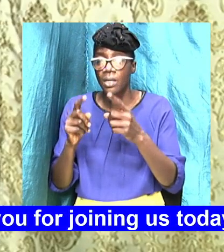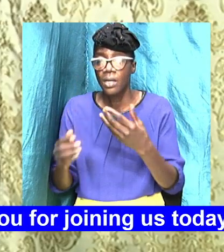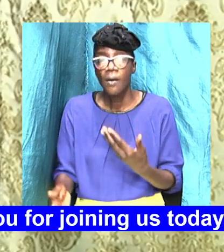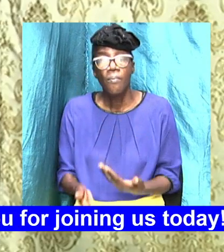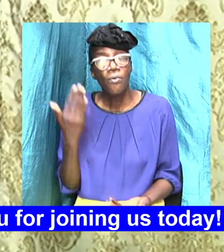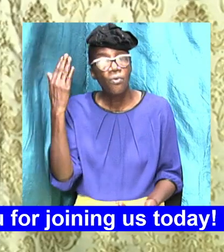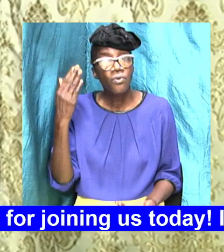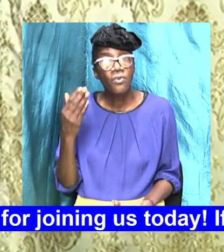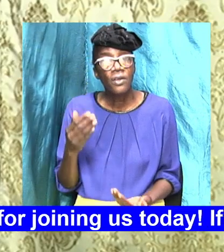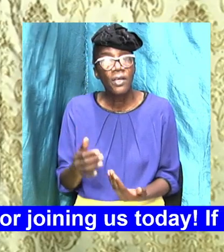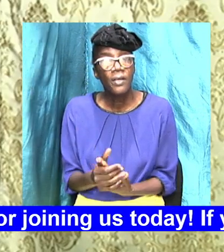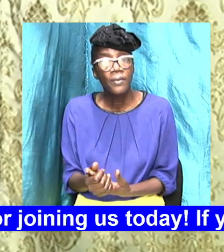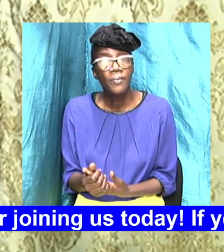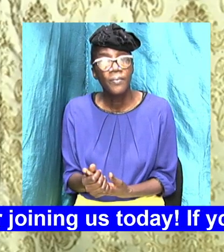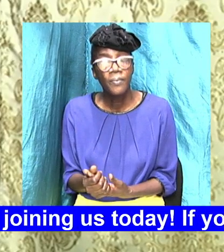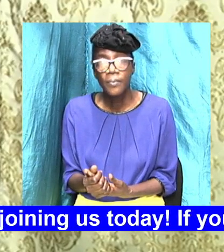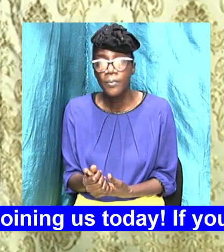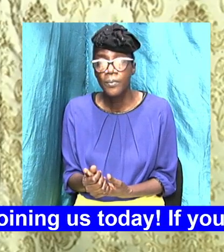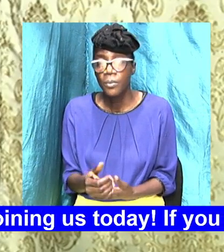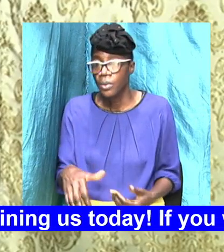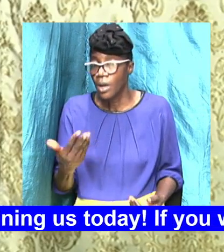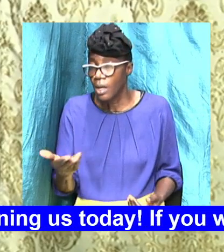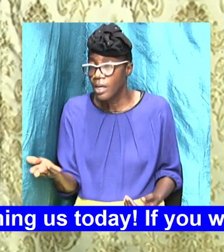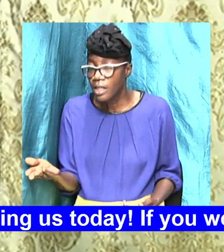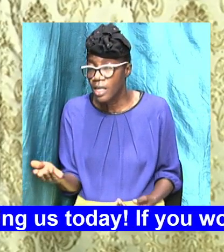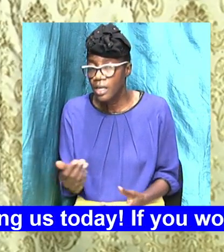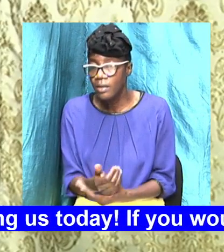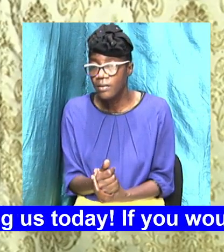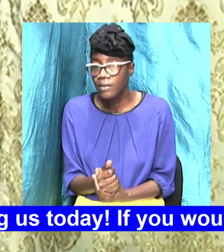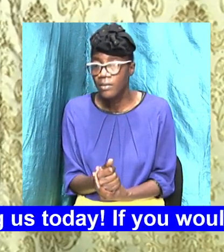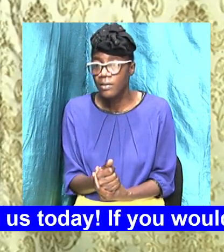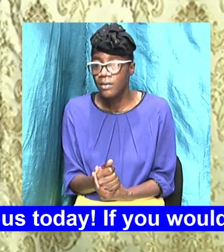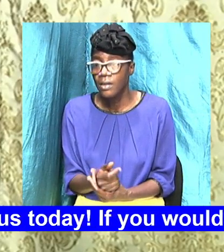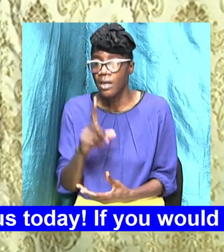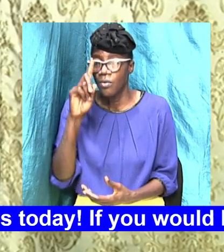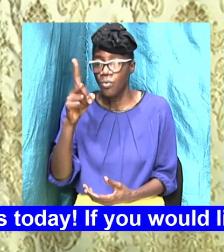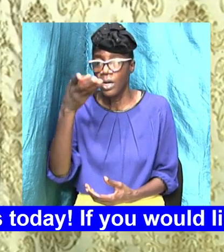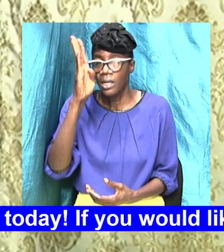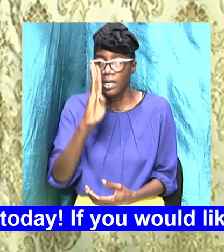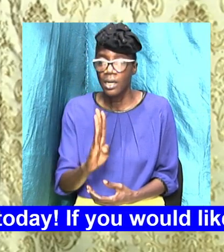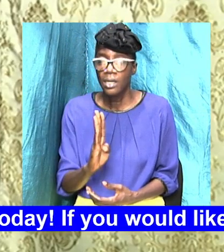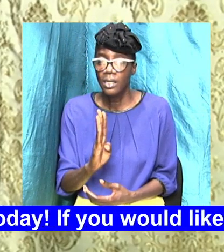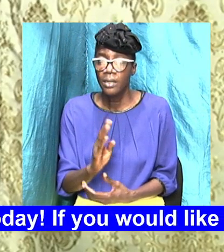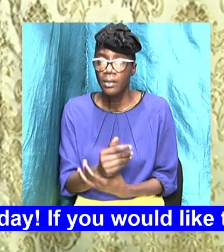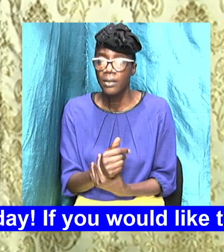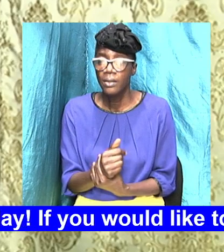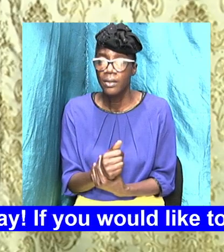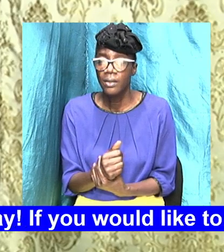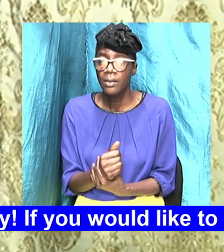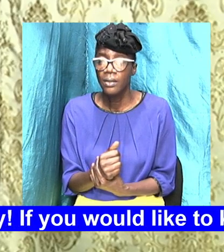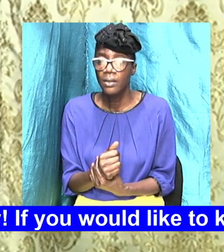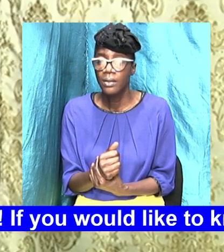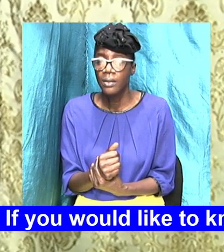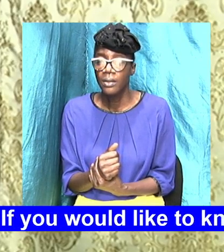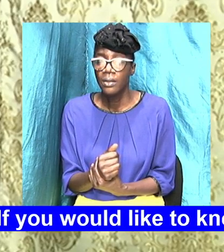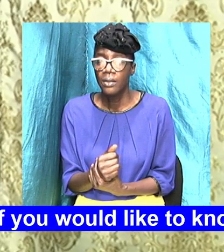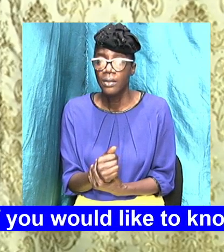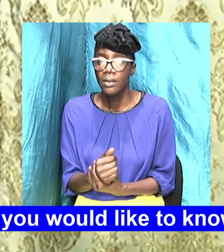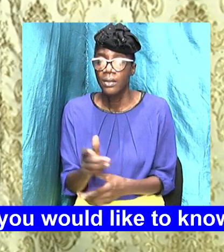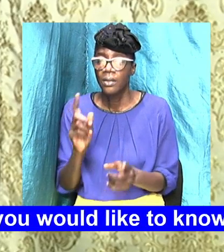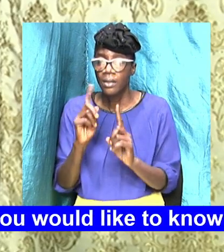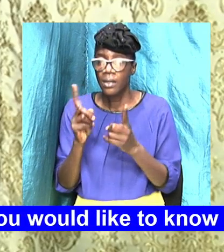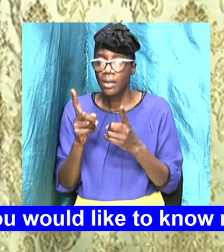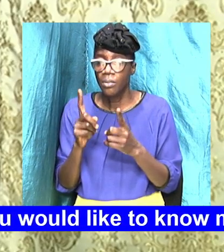mostly, right? They talk about other things because they talk about the one God. Amen. And they talk